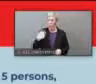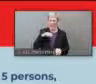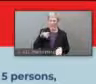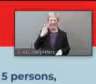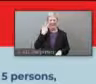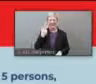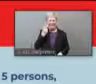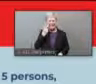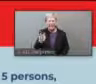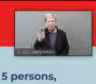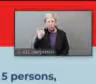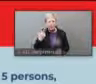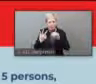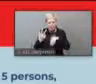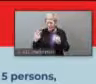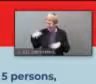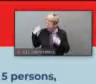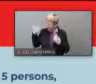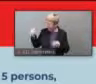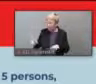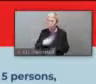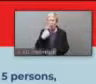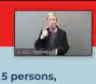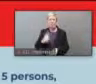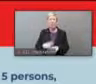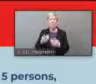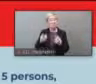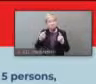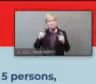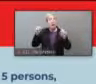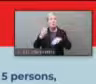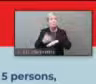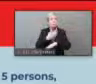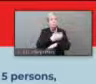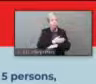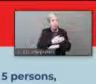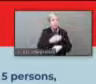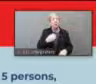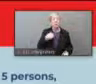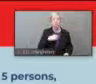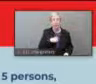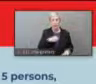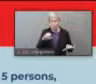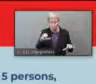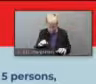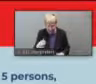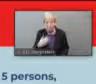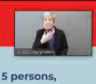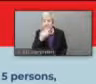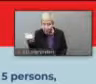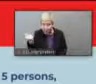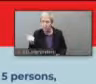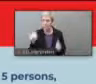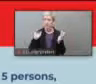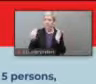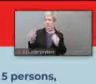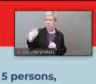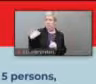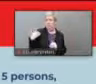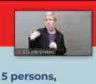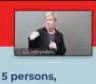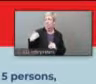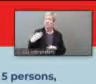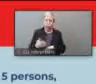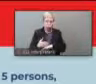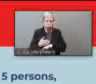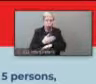long time. We are absolutely moving now much quicker than we have been, and that is